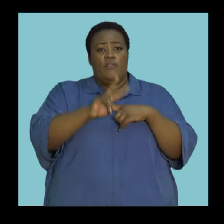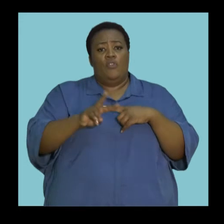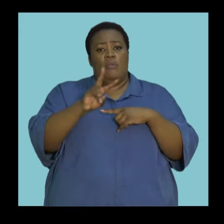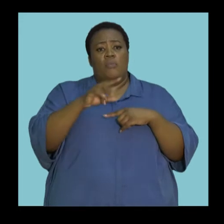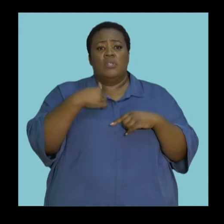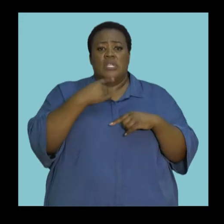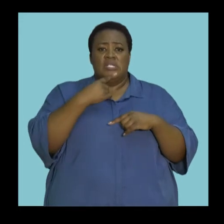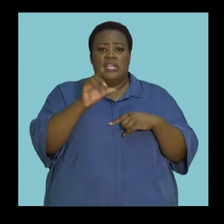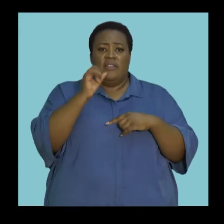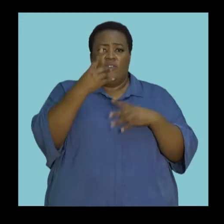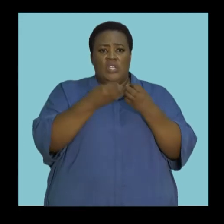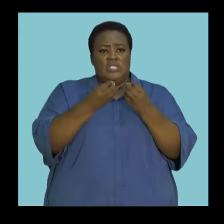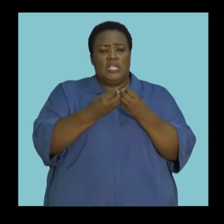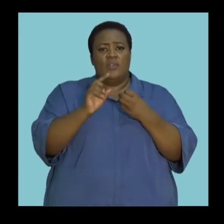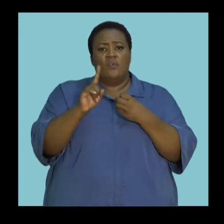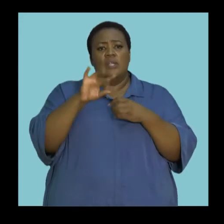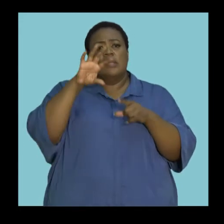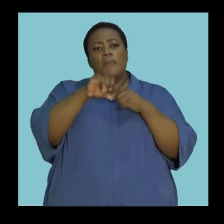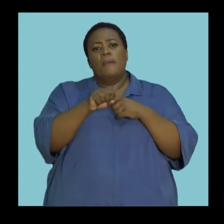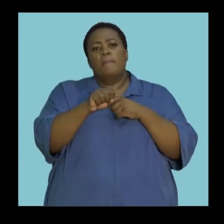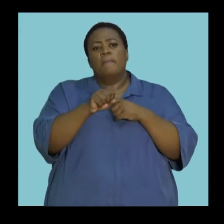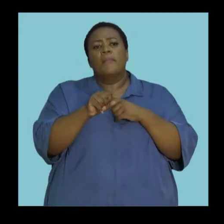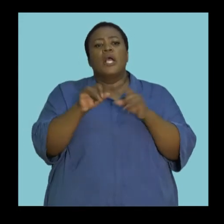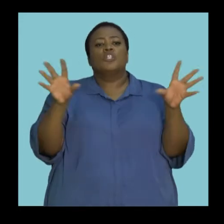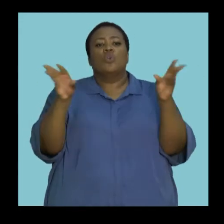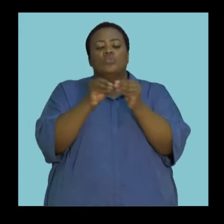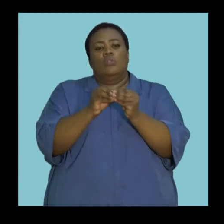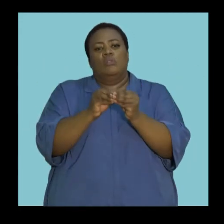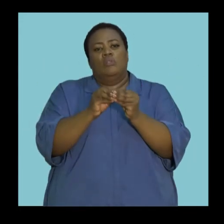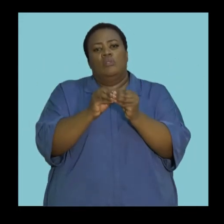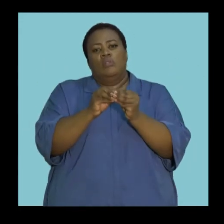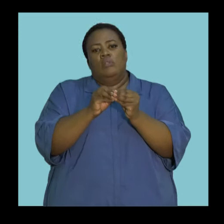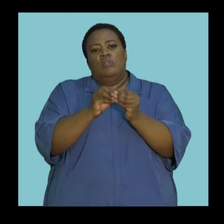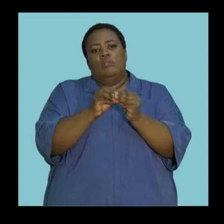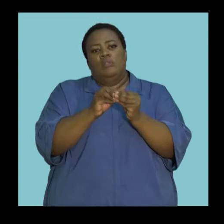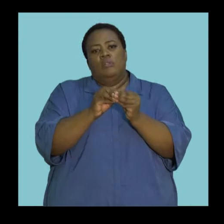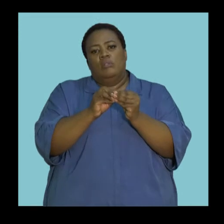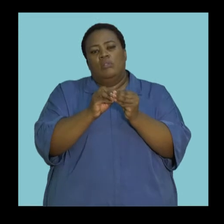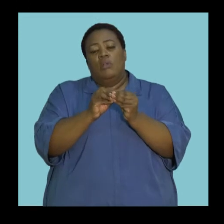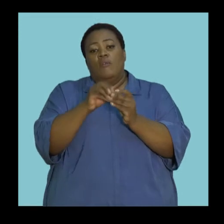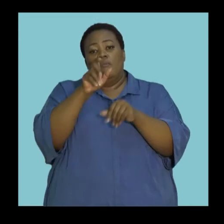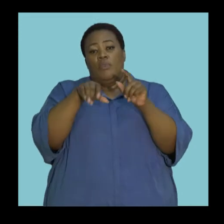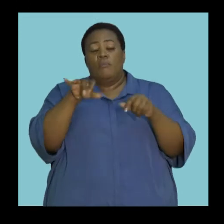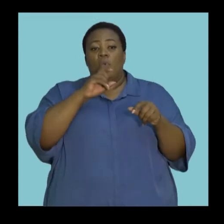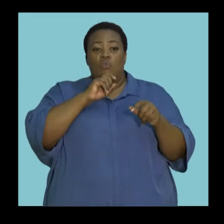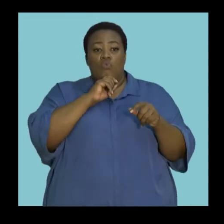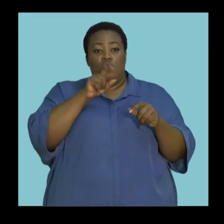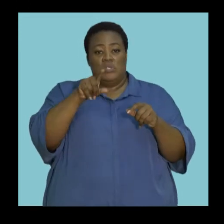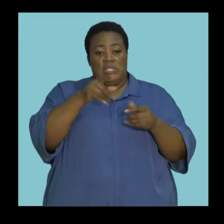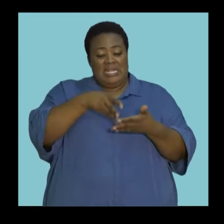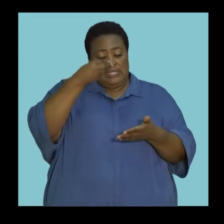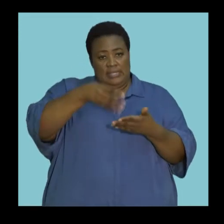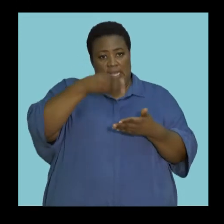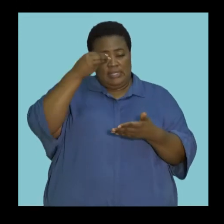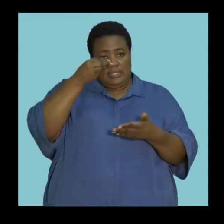said, the first thing is to find out what is the total number of individuals that have been used in this study, and